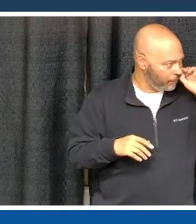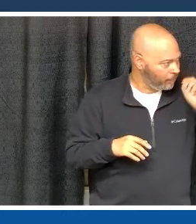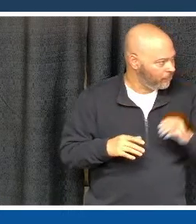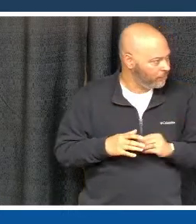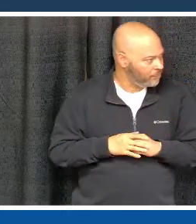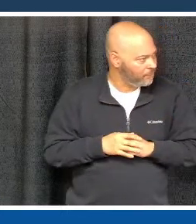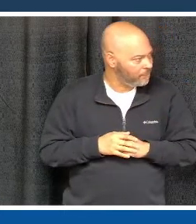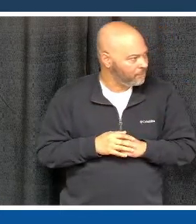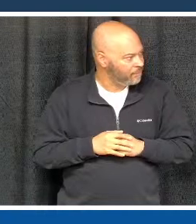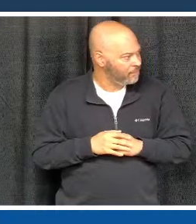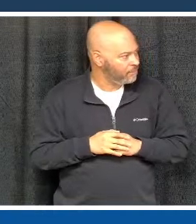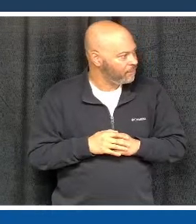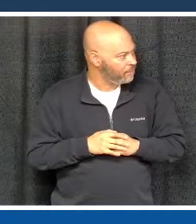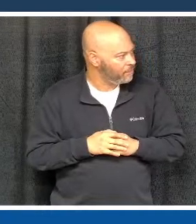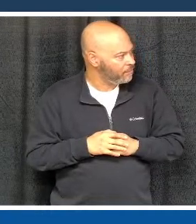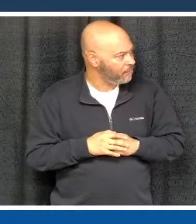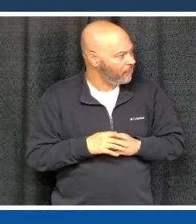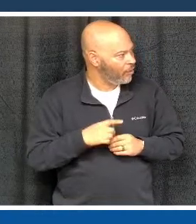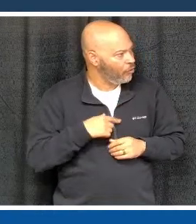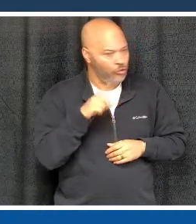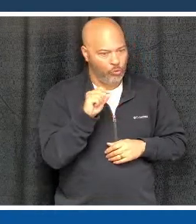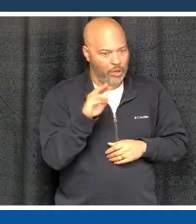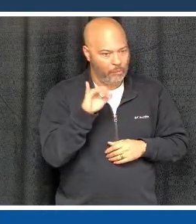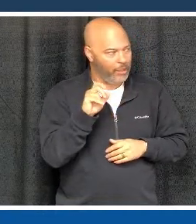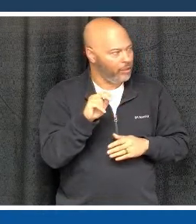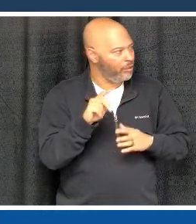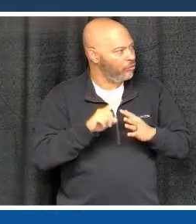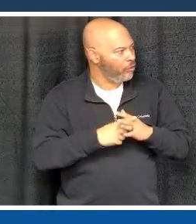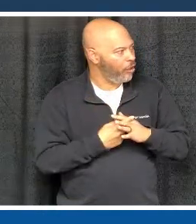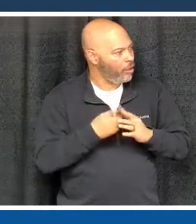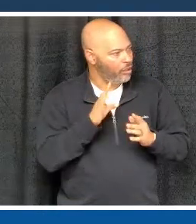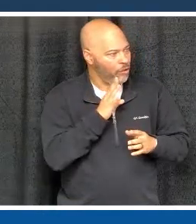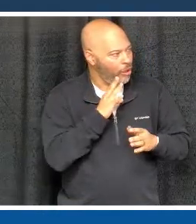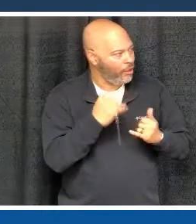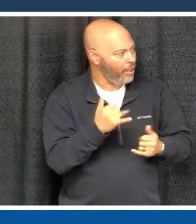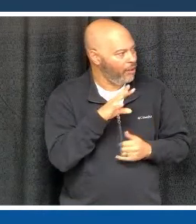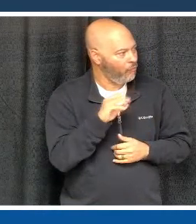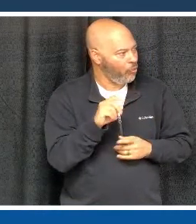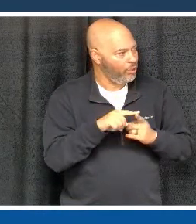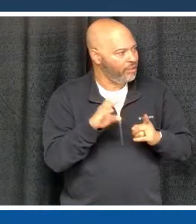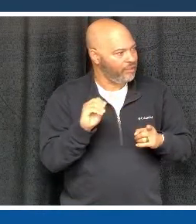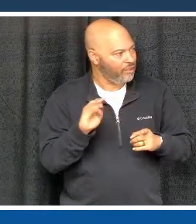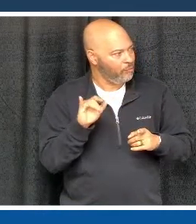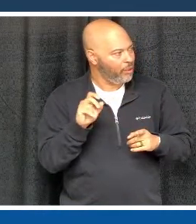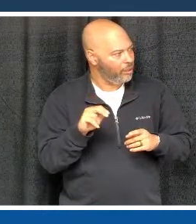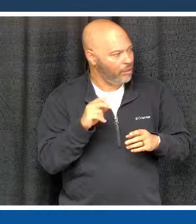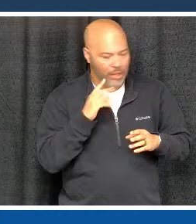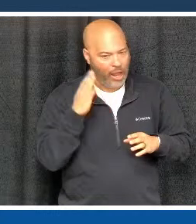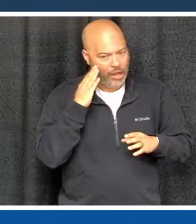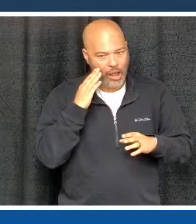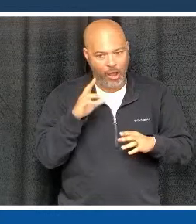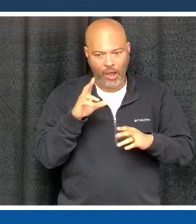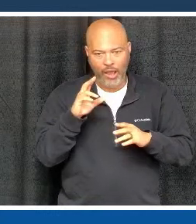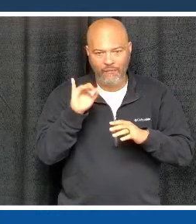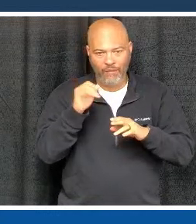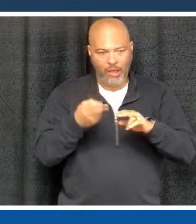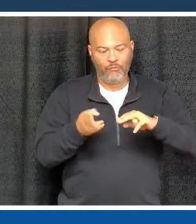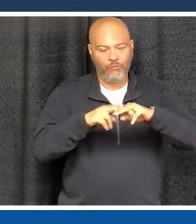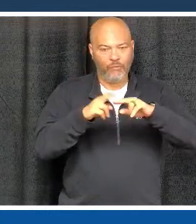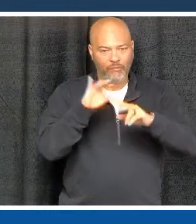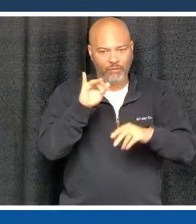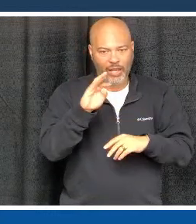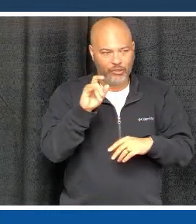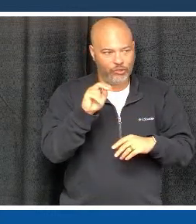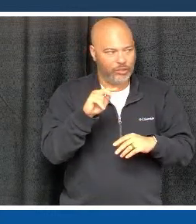to that. I mean, that's ridiculous. It was $20 million when she started talking, and now it's 40 to 60. Inflation's bad, but it's not that bad.